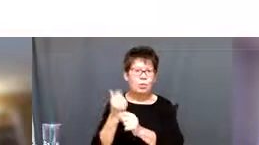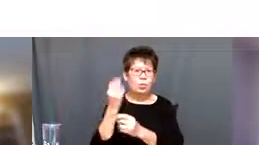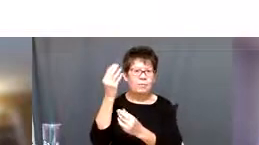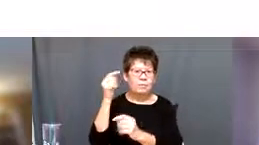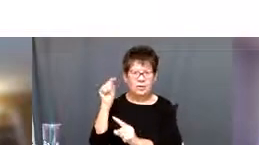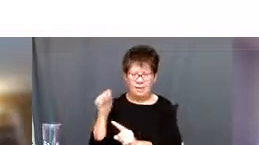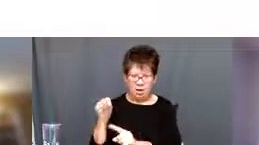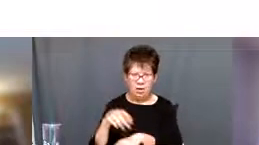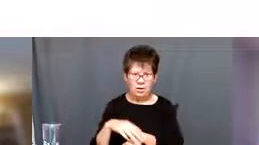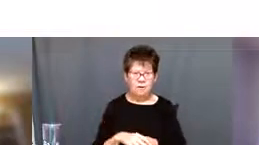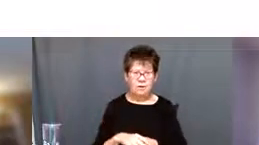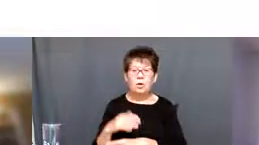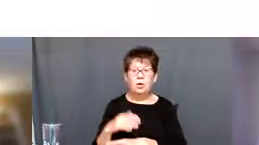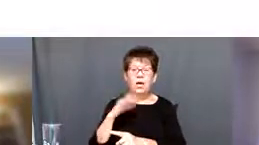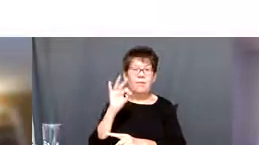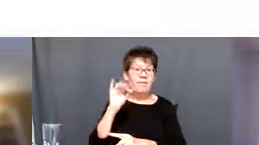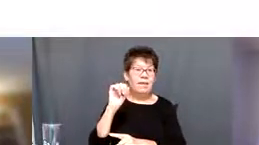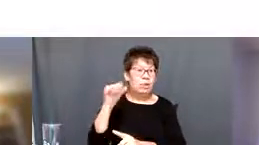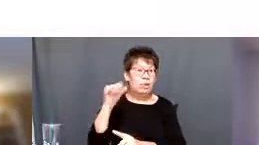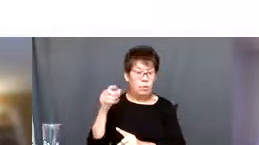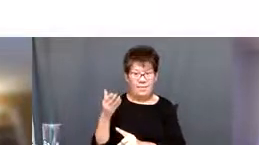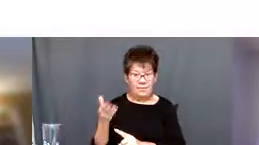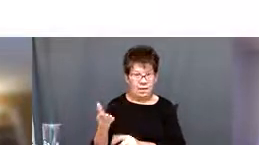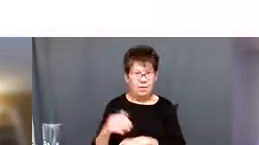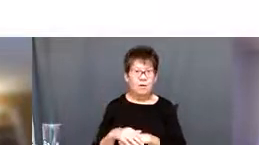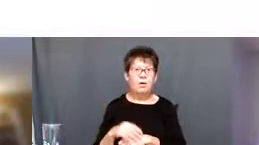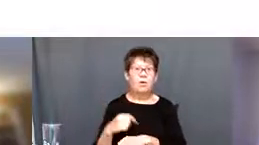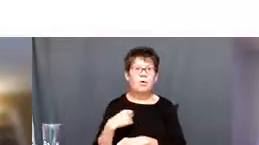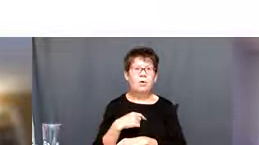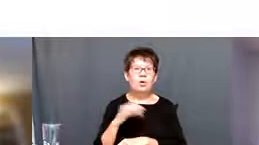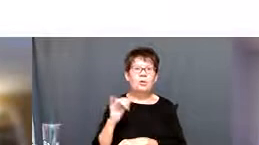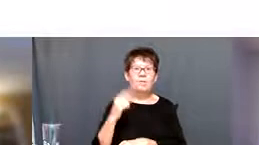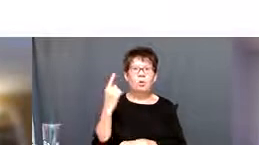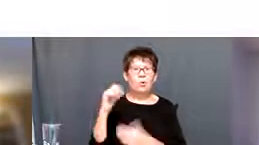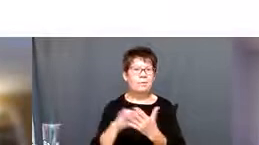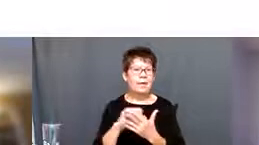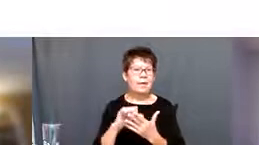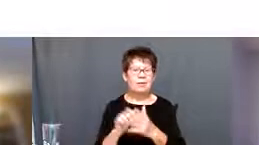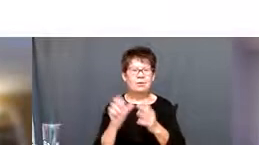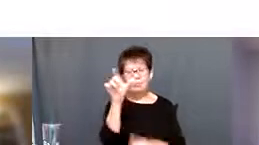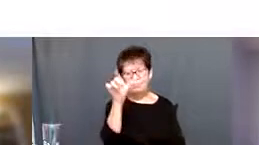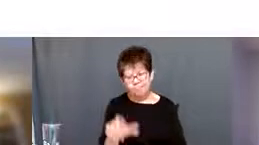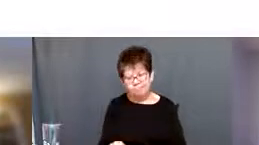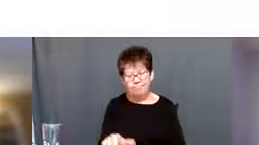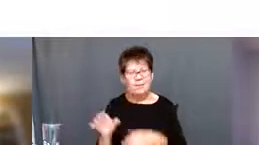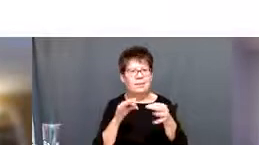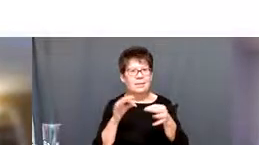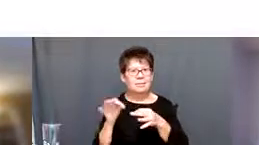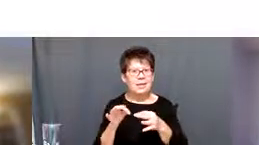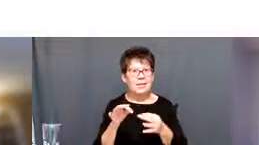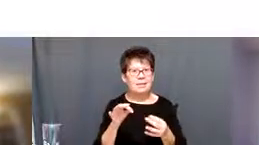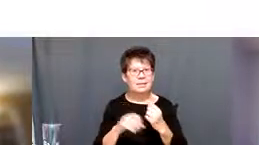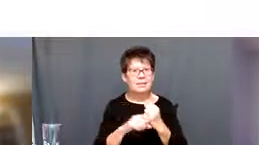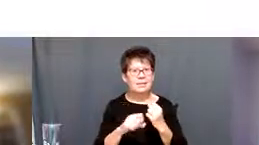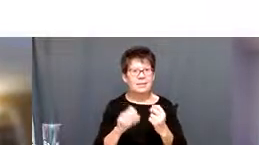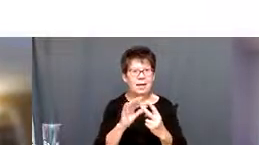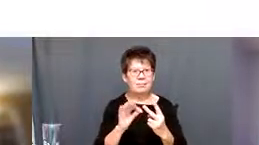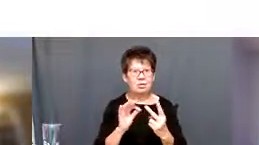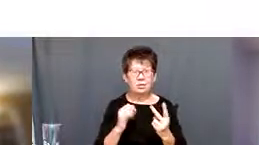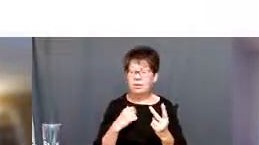asked questions on that site. We also have a one-pager about the extended document. That family